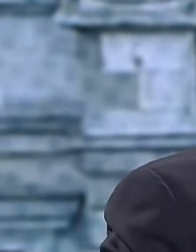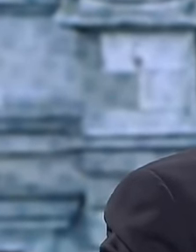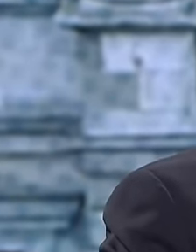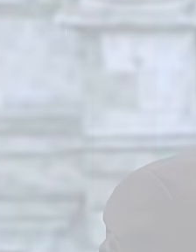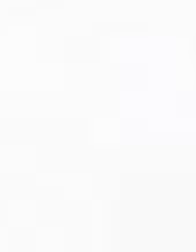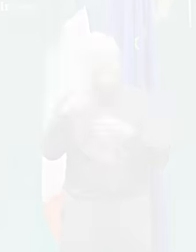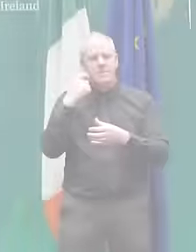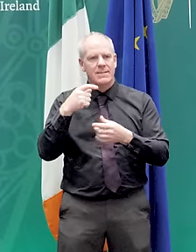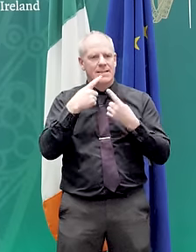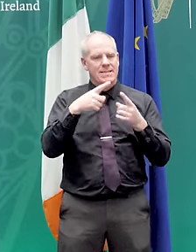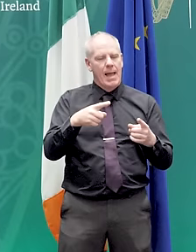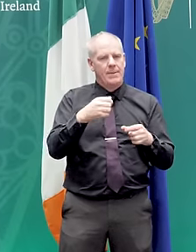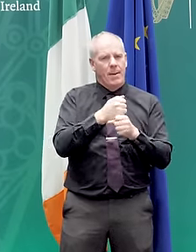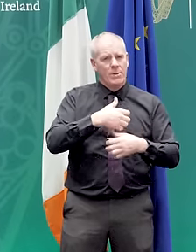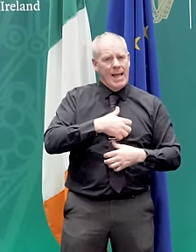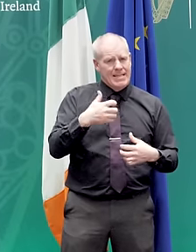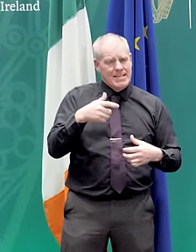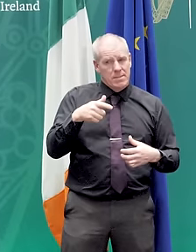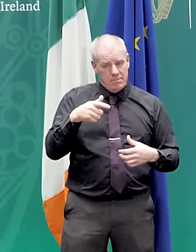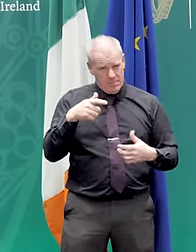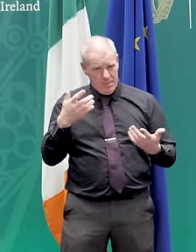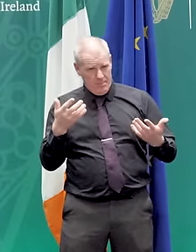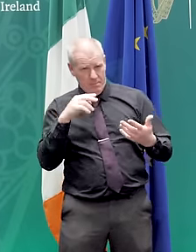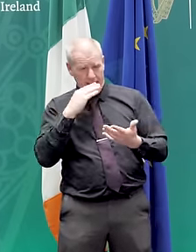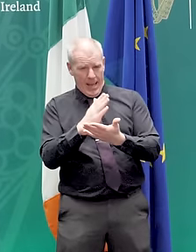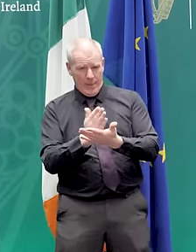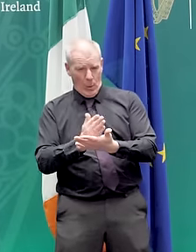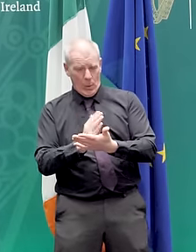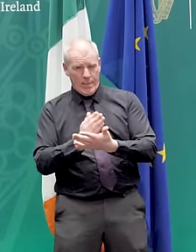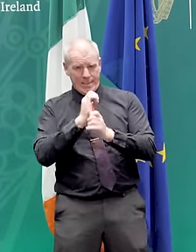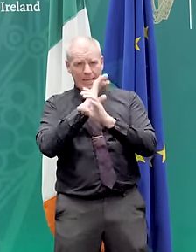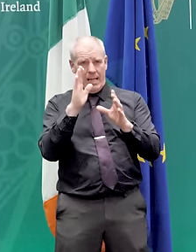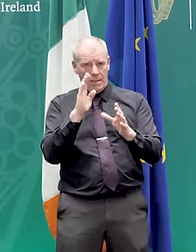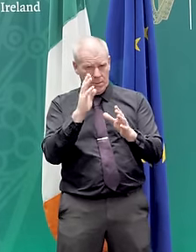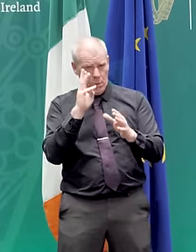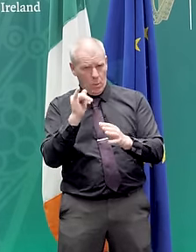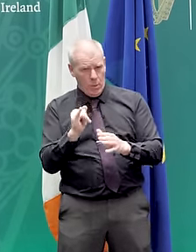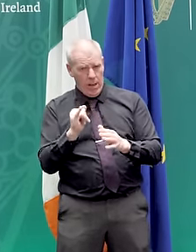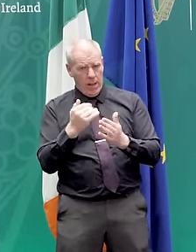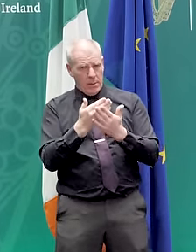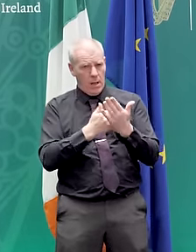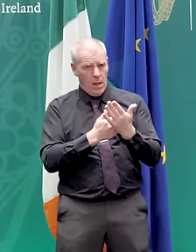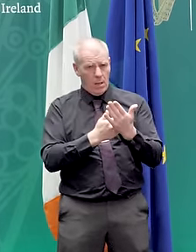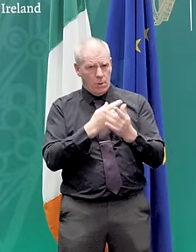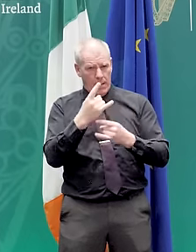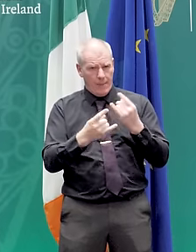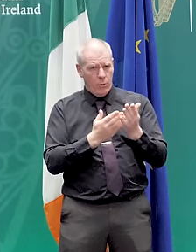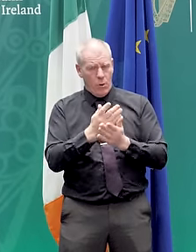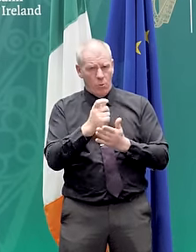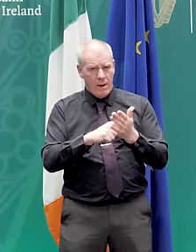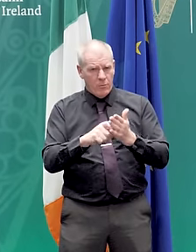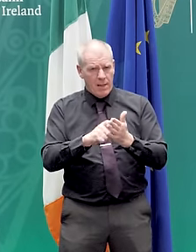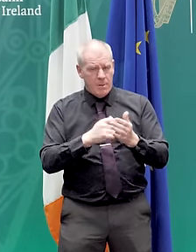guidance to prosecutors. But is that kind of ambiguity not the exact thing that lost the government the referendum in the context of